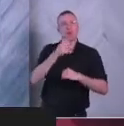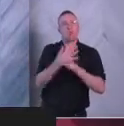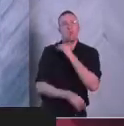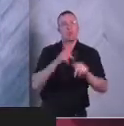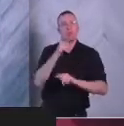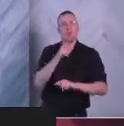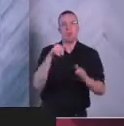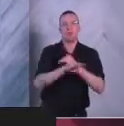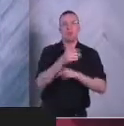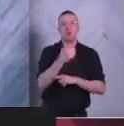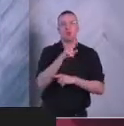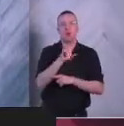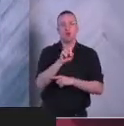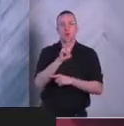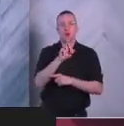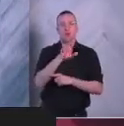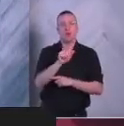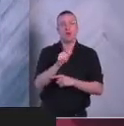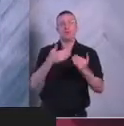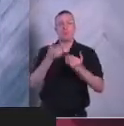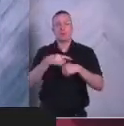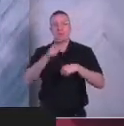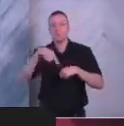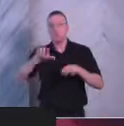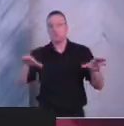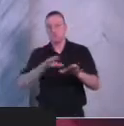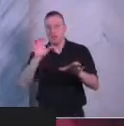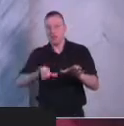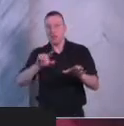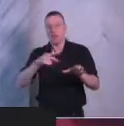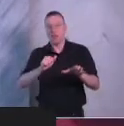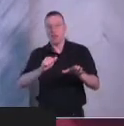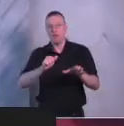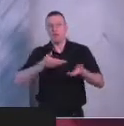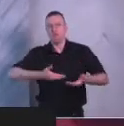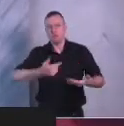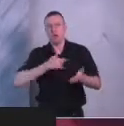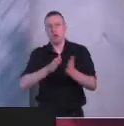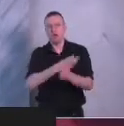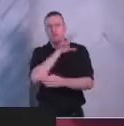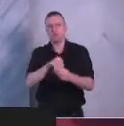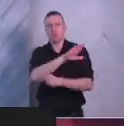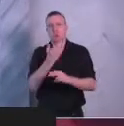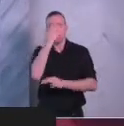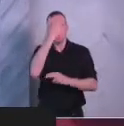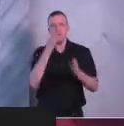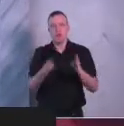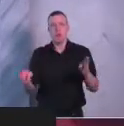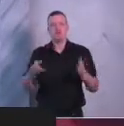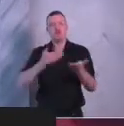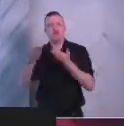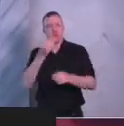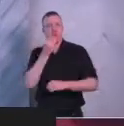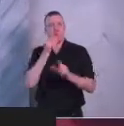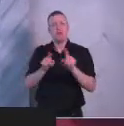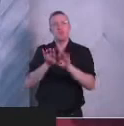Gurdwara. And for the Sikh community, the next time you guys are doing some langar, give me a call. I'd love to be on your chef's line and serve some food. But we need to